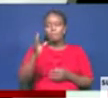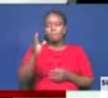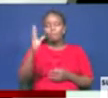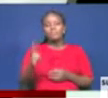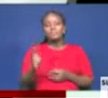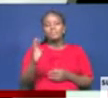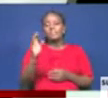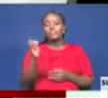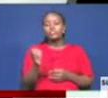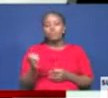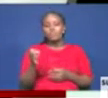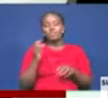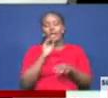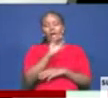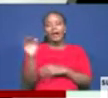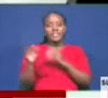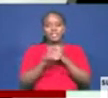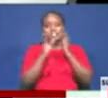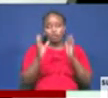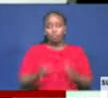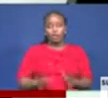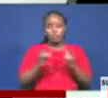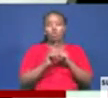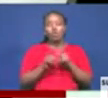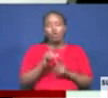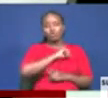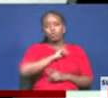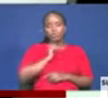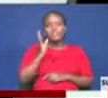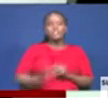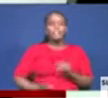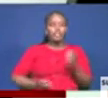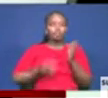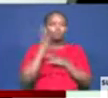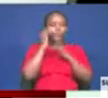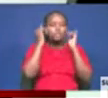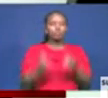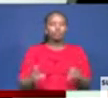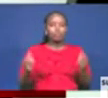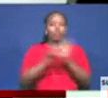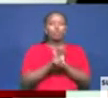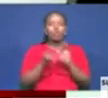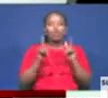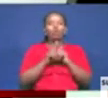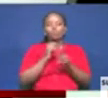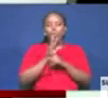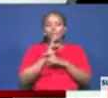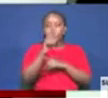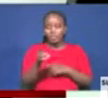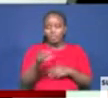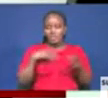Kariuki, led stakeholders in urging senators to formulate new laws and scrutinize existing ones to compel institutions